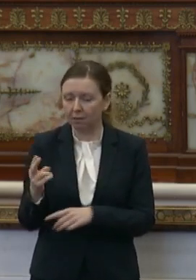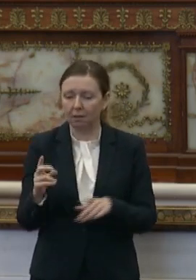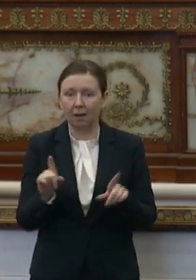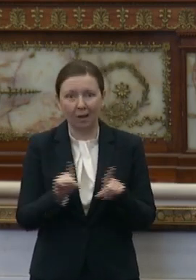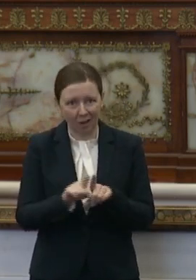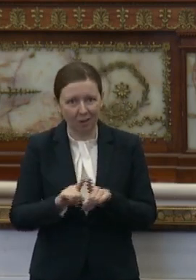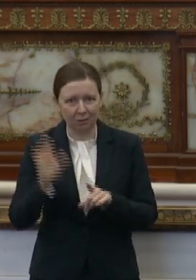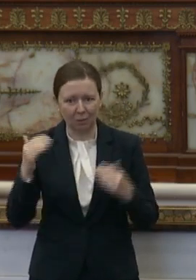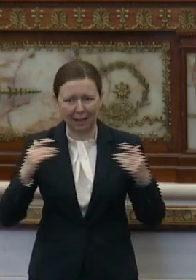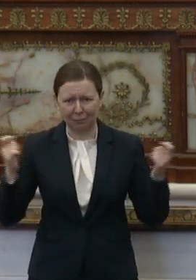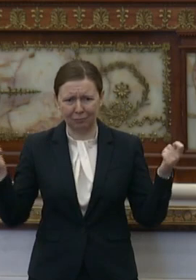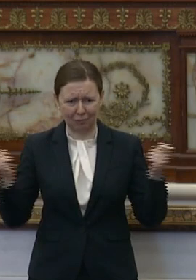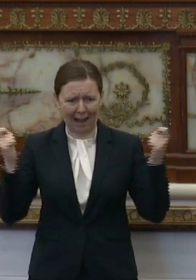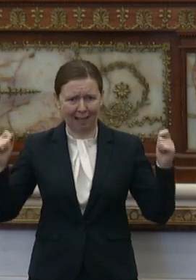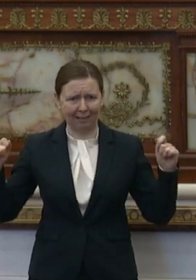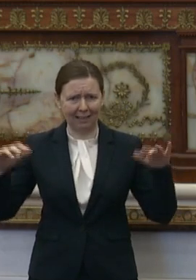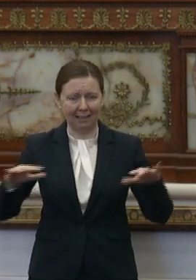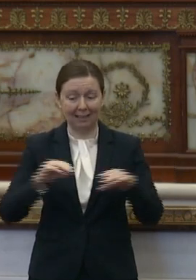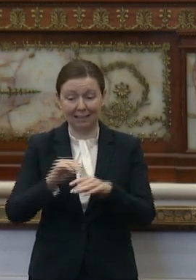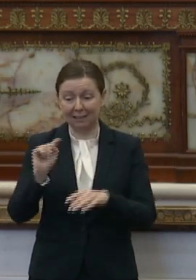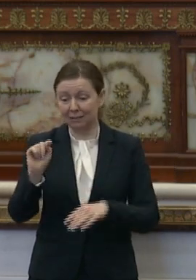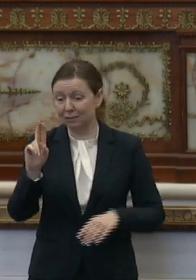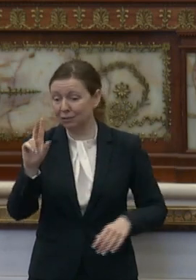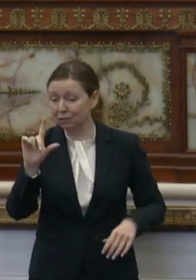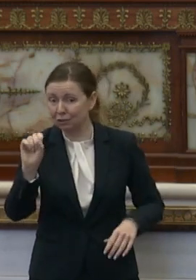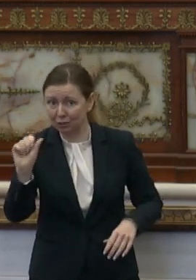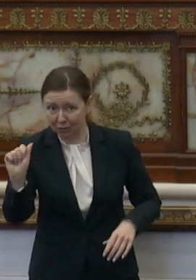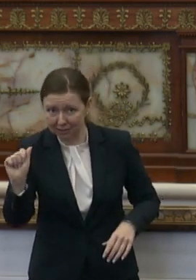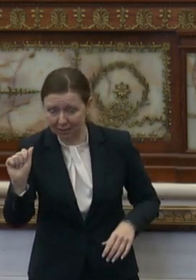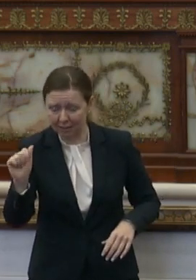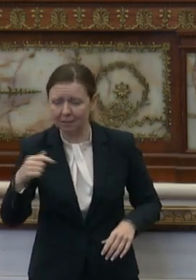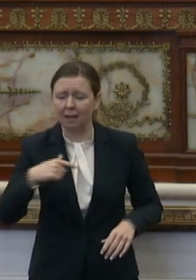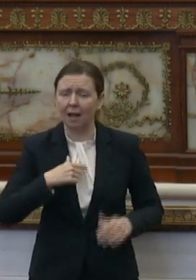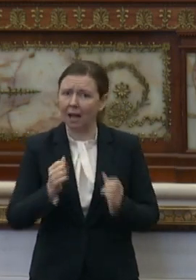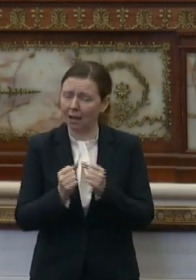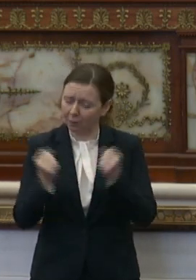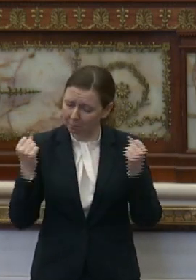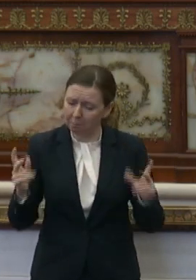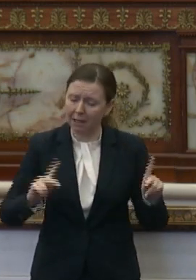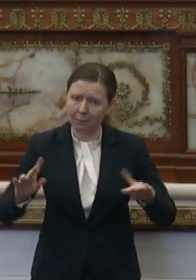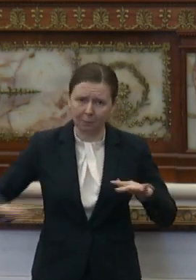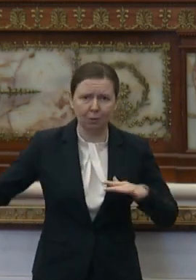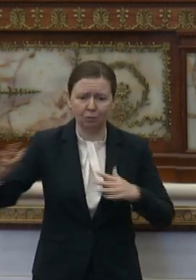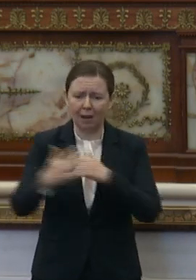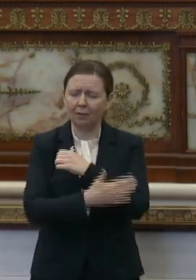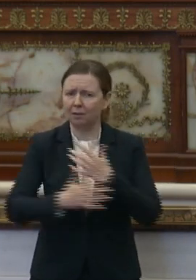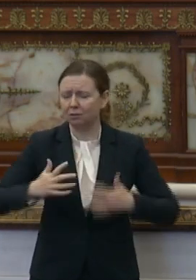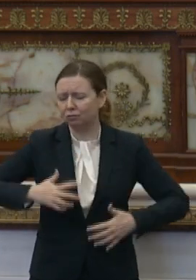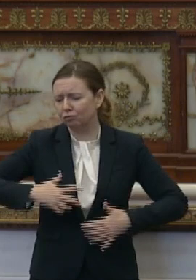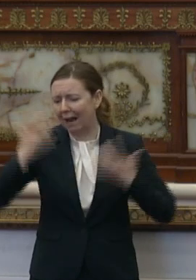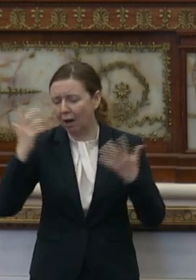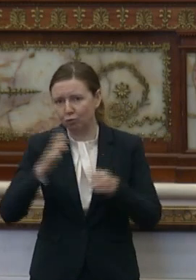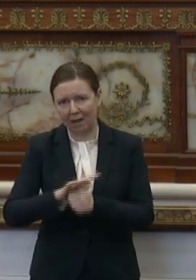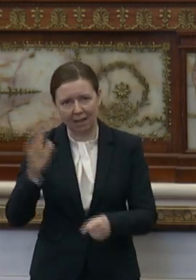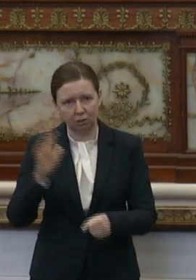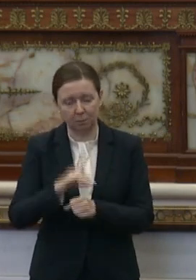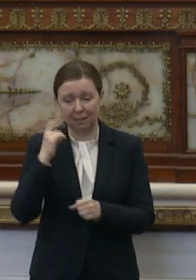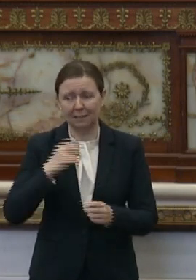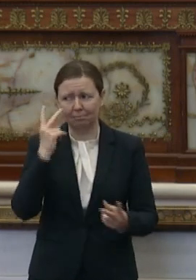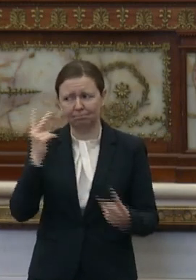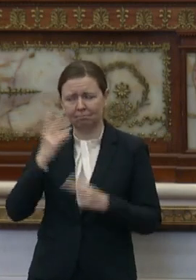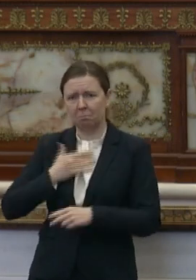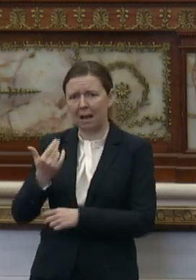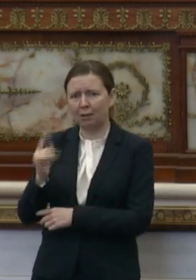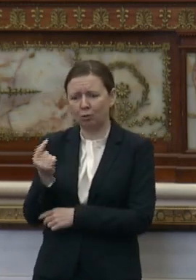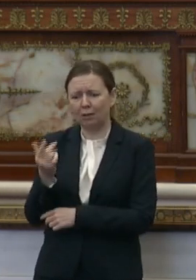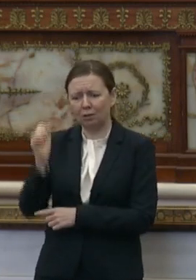you're gonna have this rally in Tulsa, I, along with so many people around this country, were outraged because I have to think about my